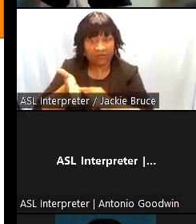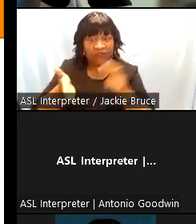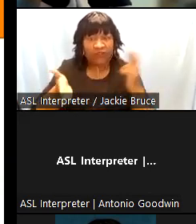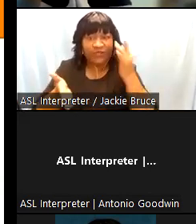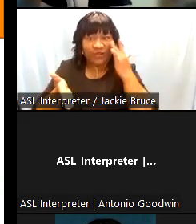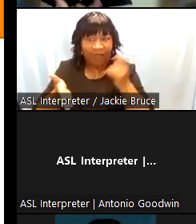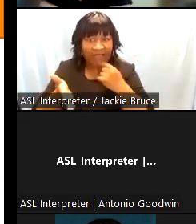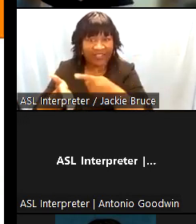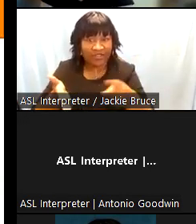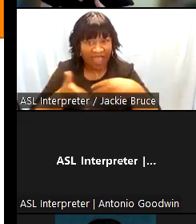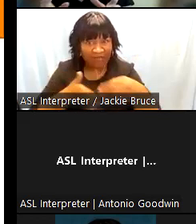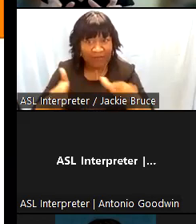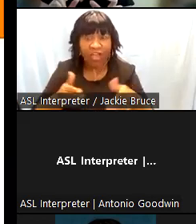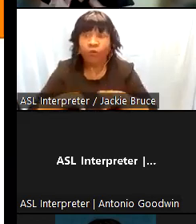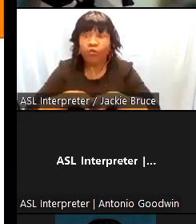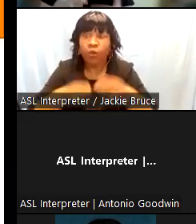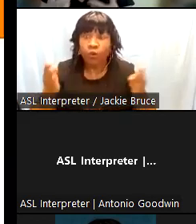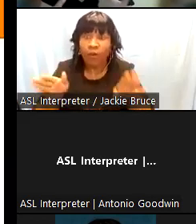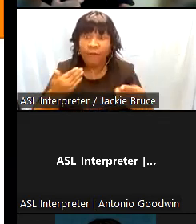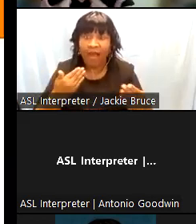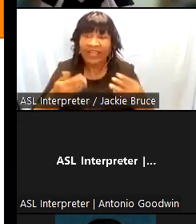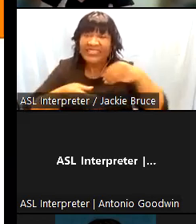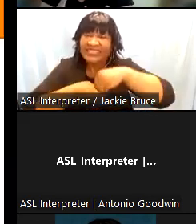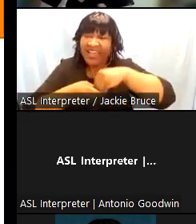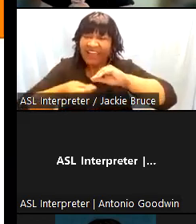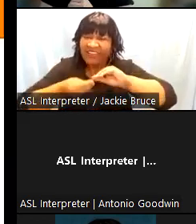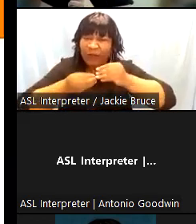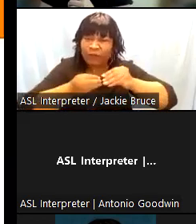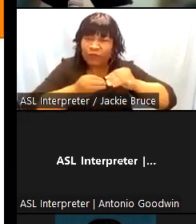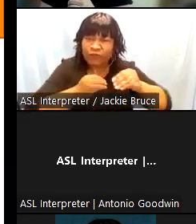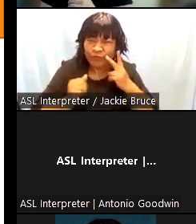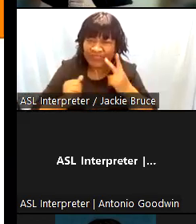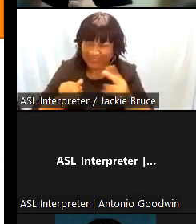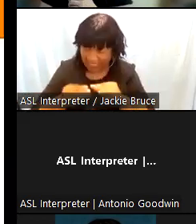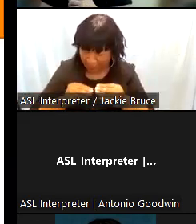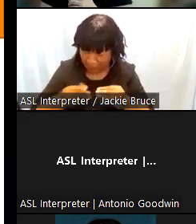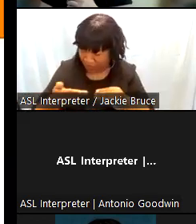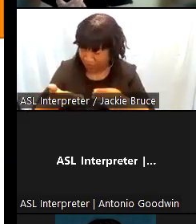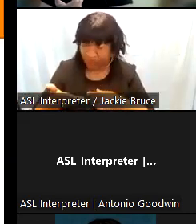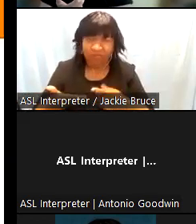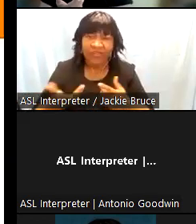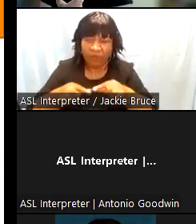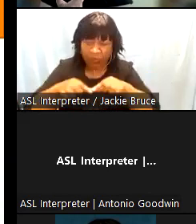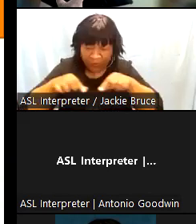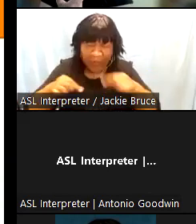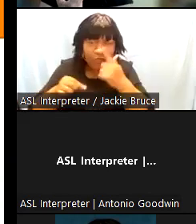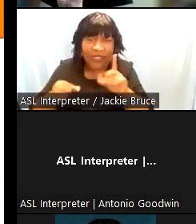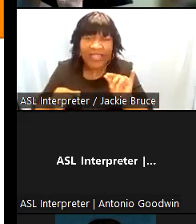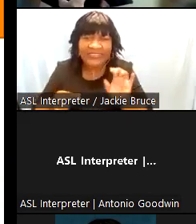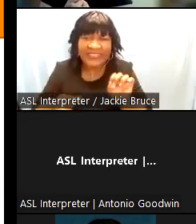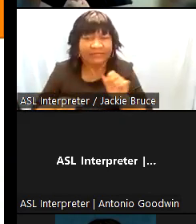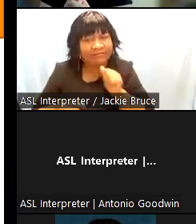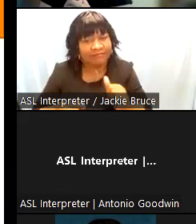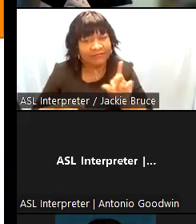that is that when you open the box, there's numbers on the inside that look like dates, but